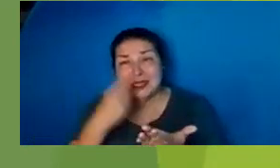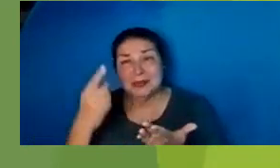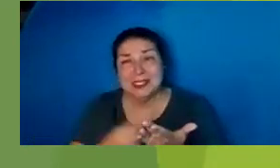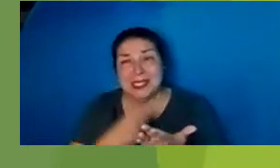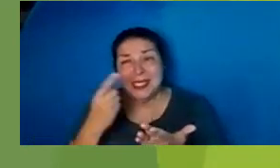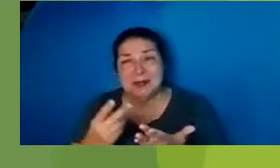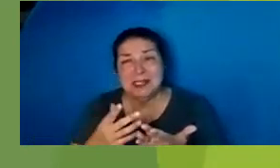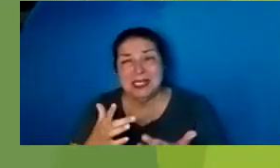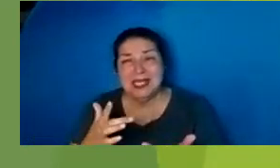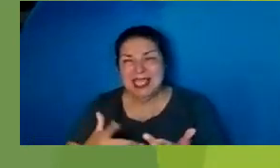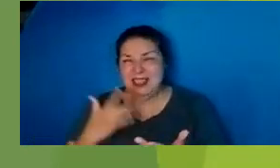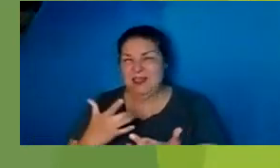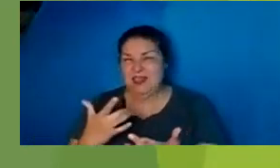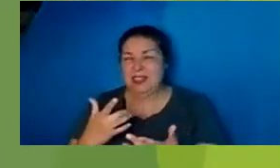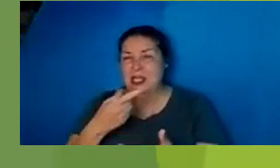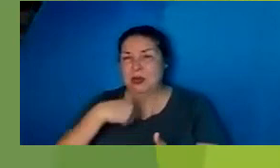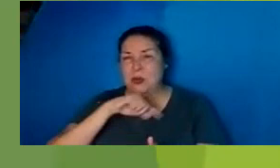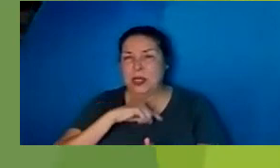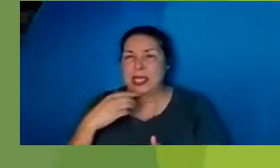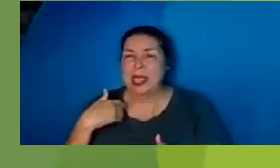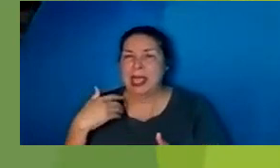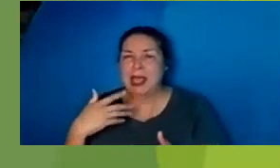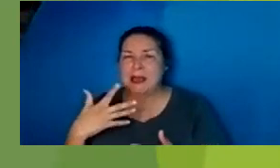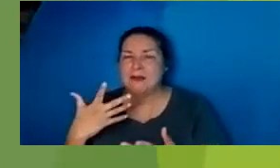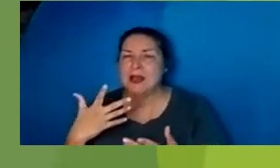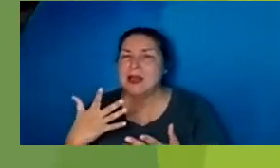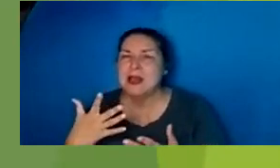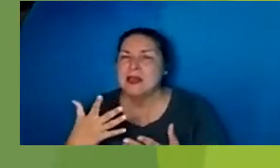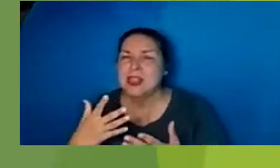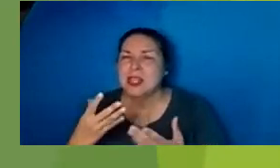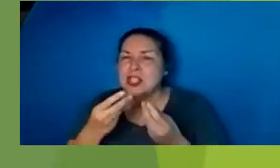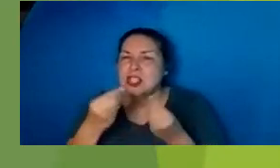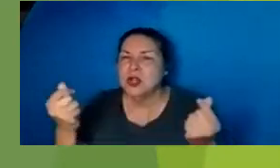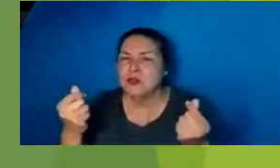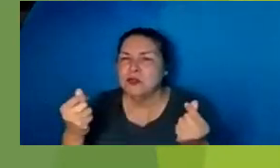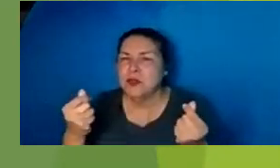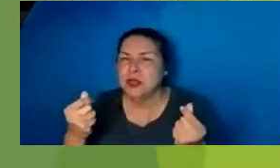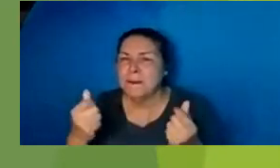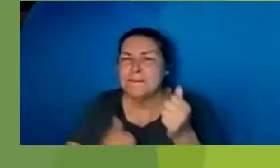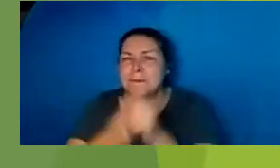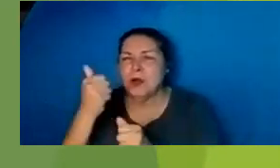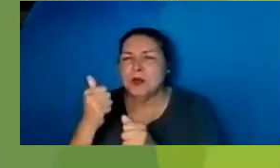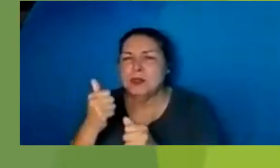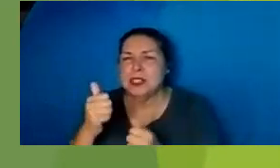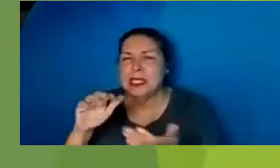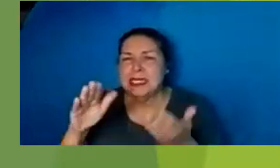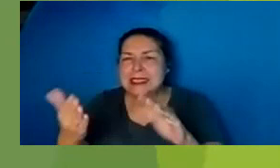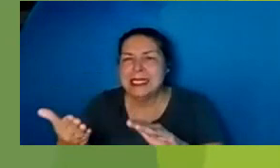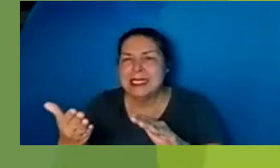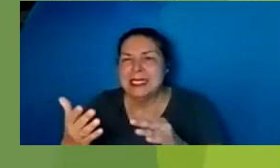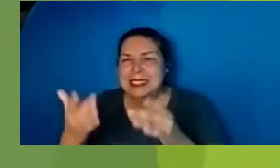the ultimate cure for the most deadly disease there is, and we can't get anyone interested.